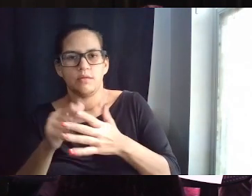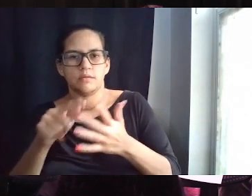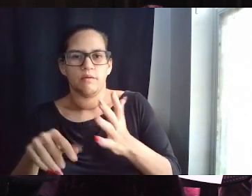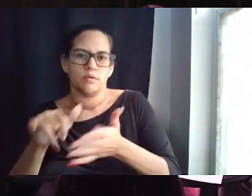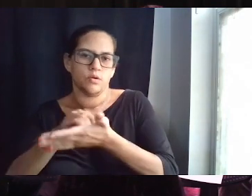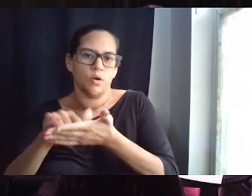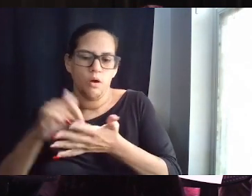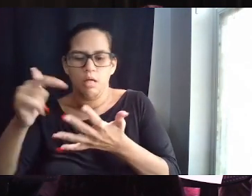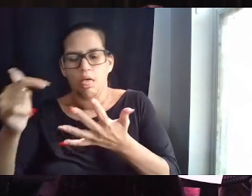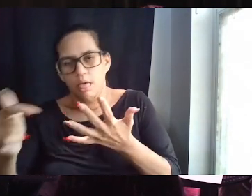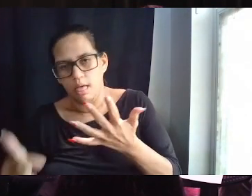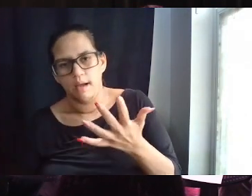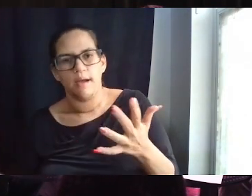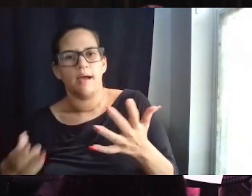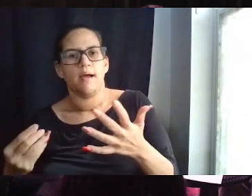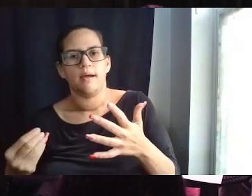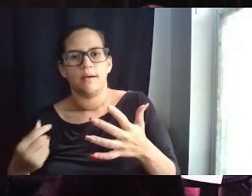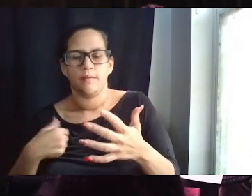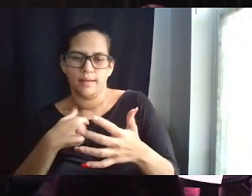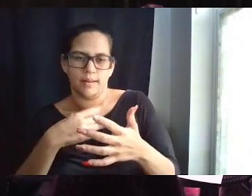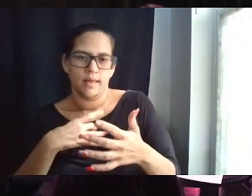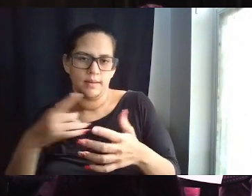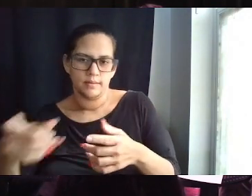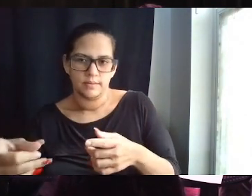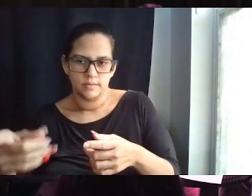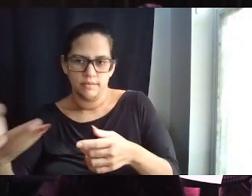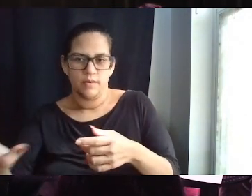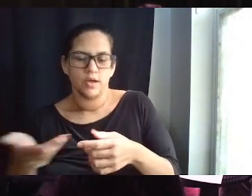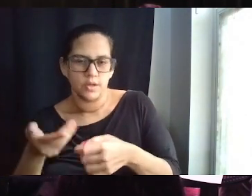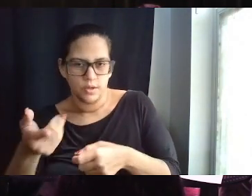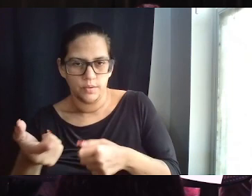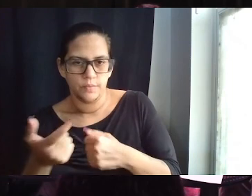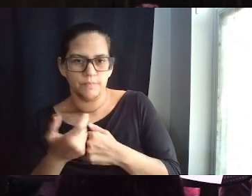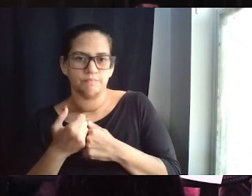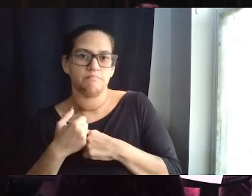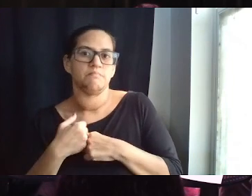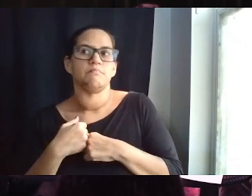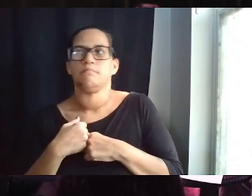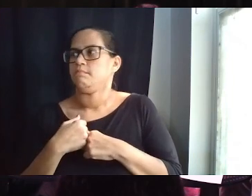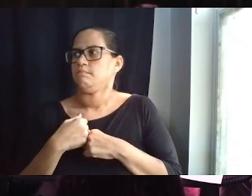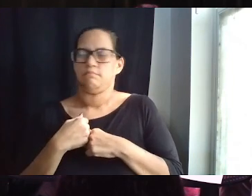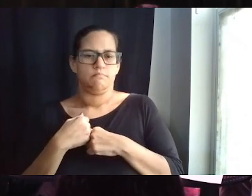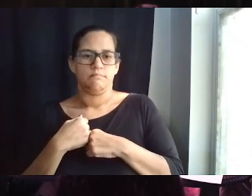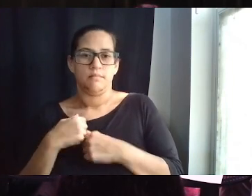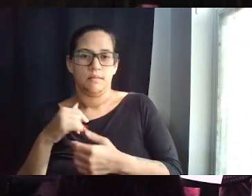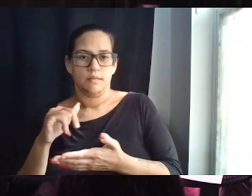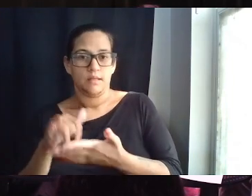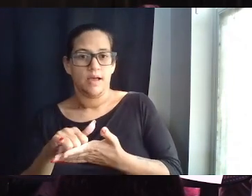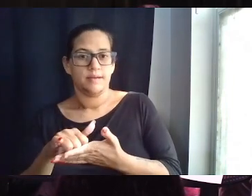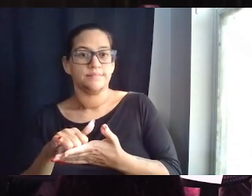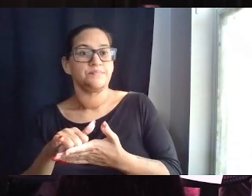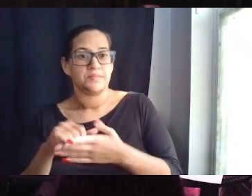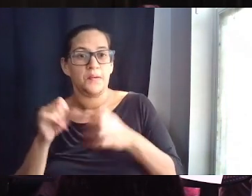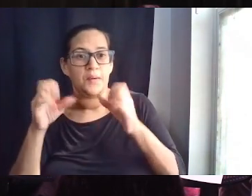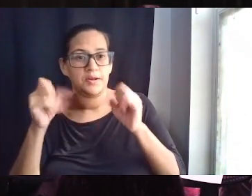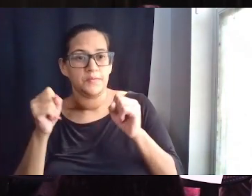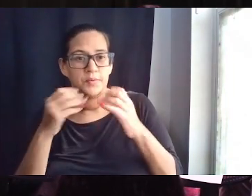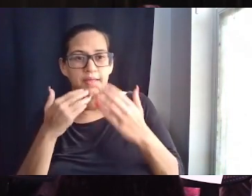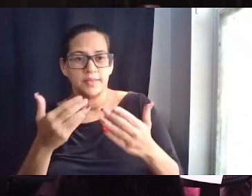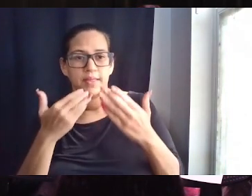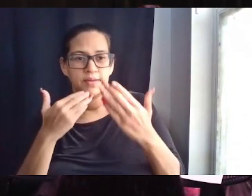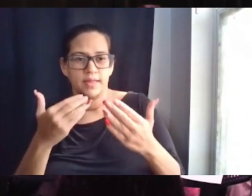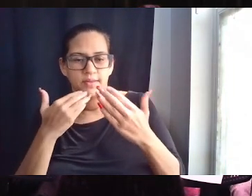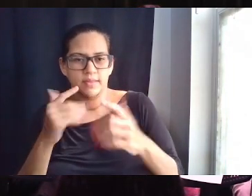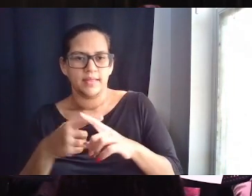blah. And we'd like to invite you. And I was like, oh, that's wonderful. Thank you, thank you, thank you. And then I was like, shit.